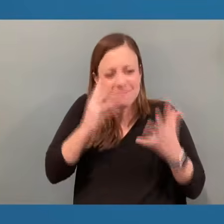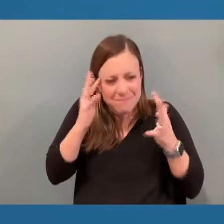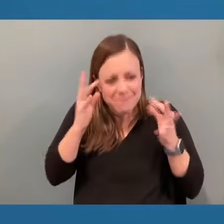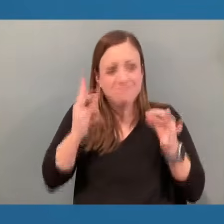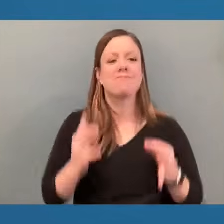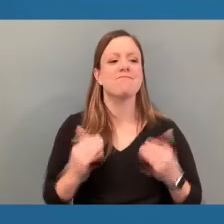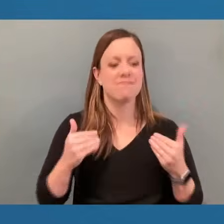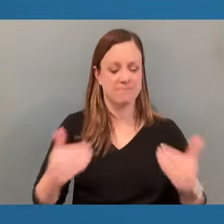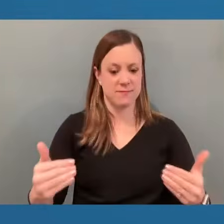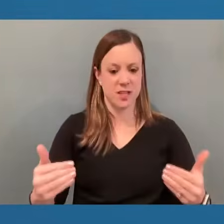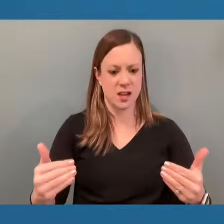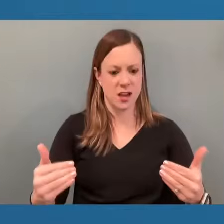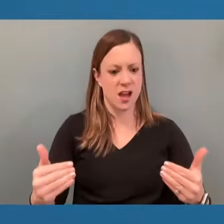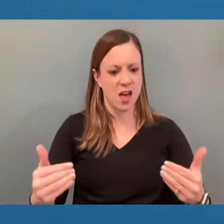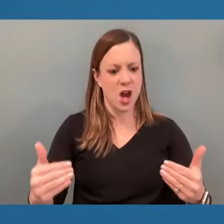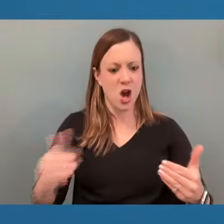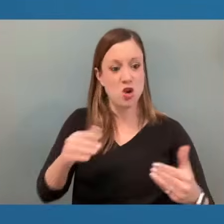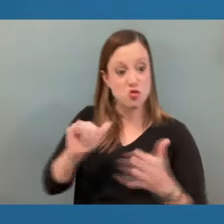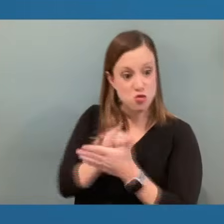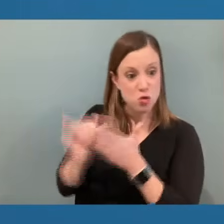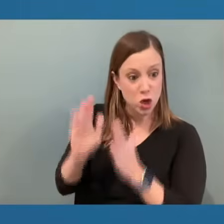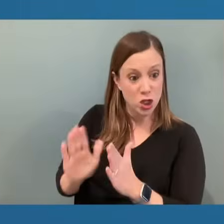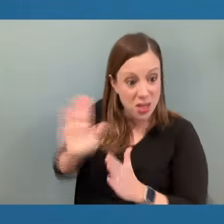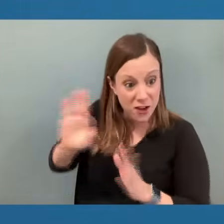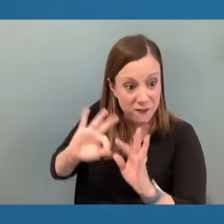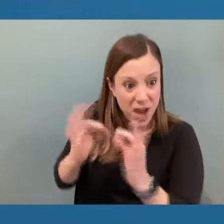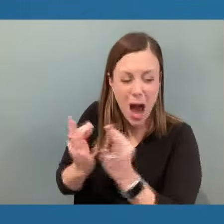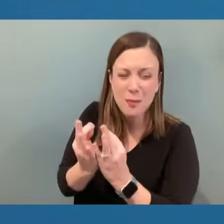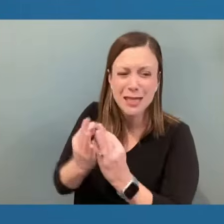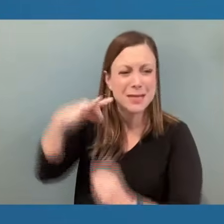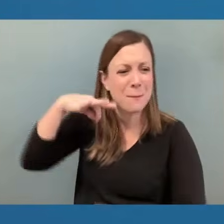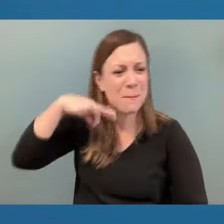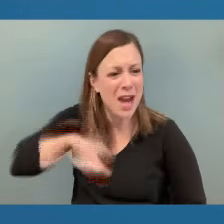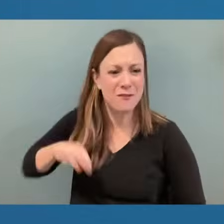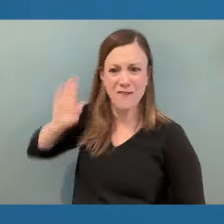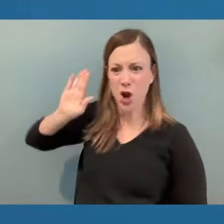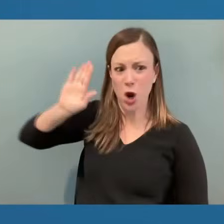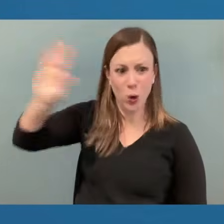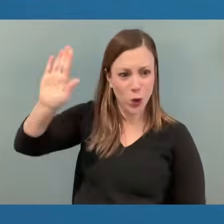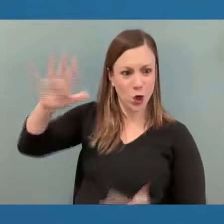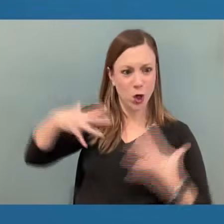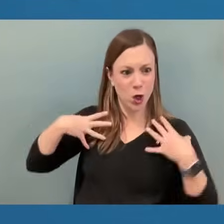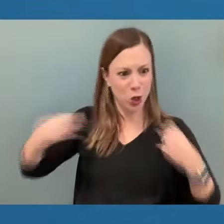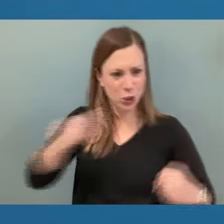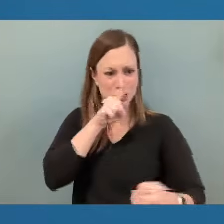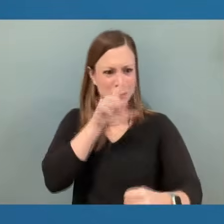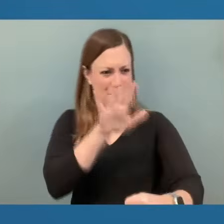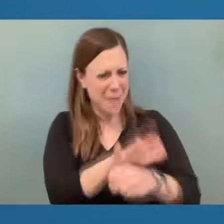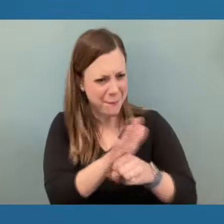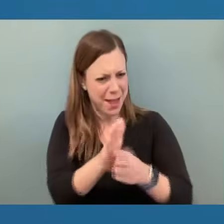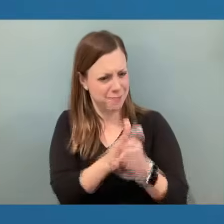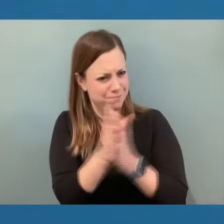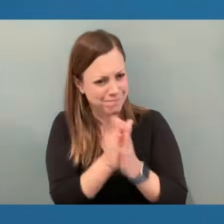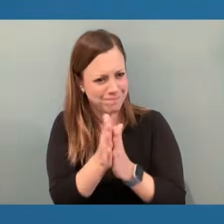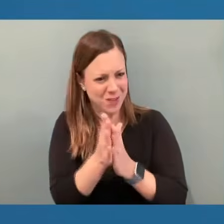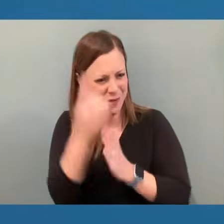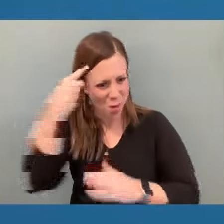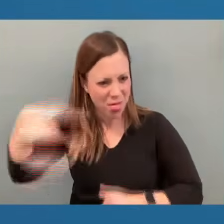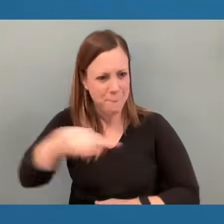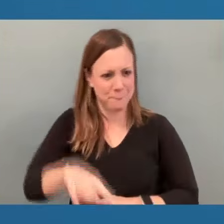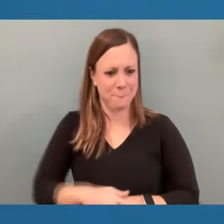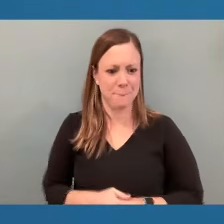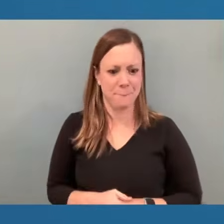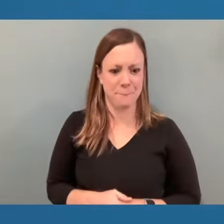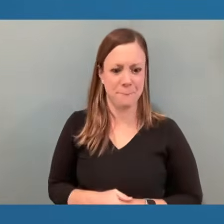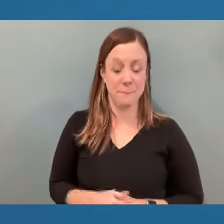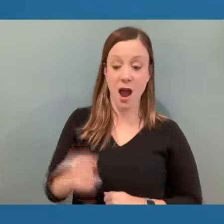commitment. I also stand here alongside my partner in the Senate, Brad Hoylman-Siegel, who is